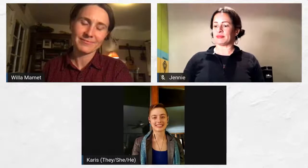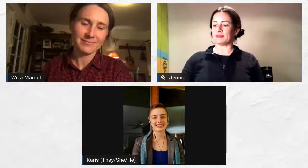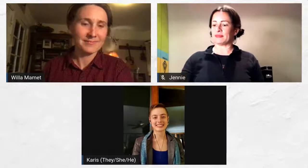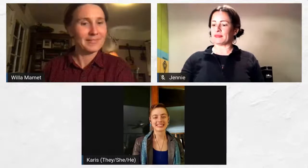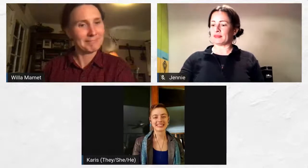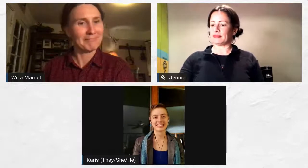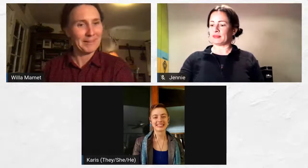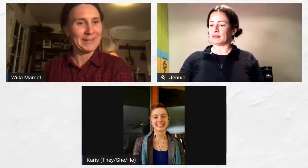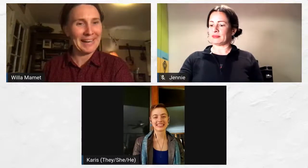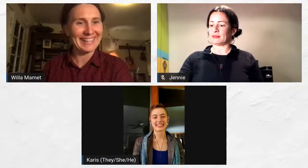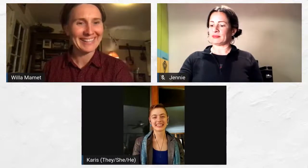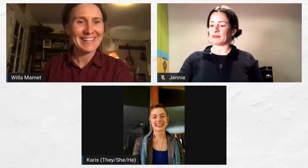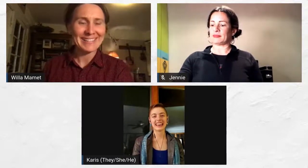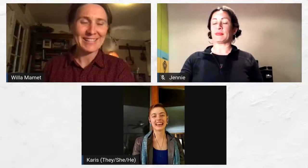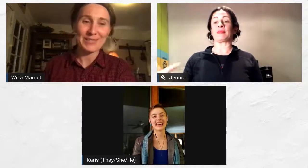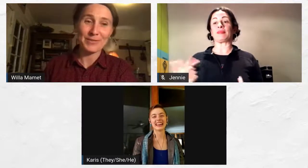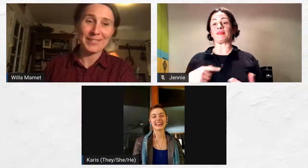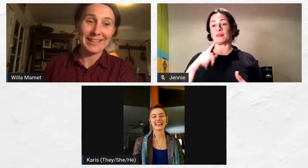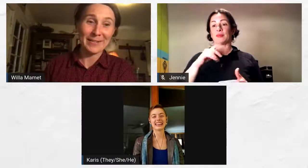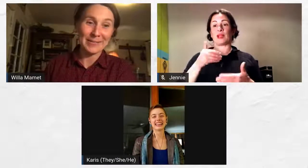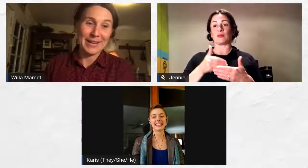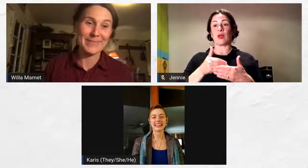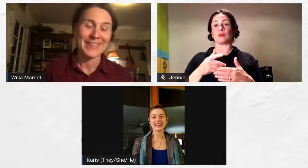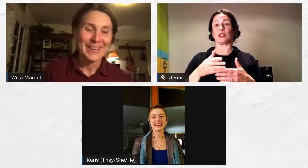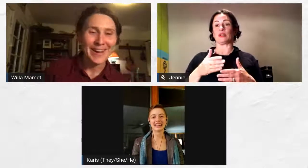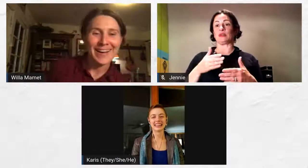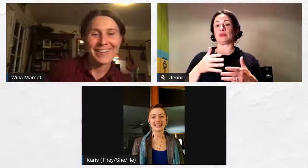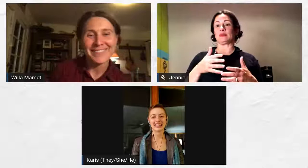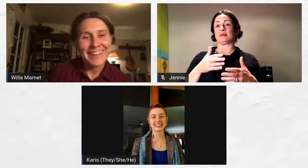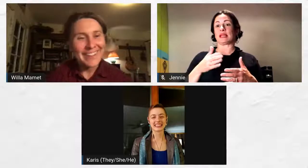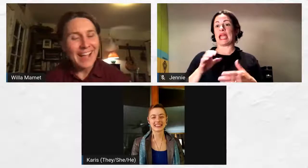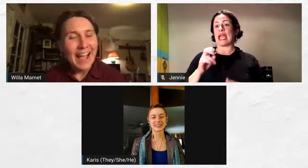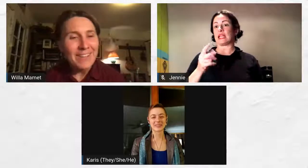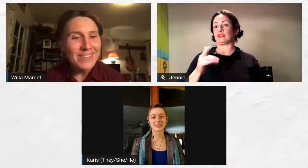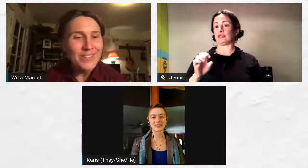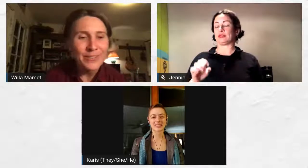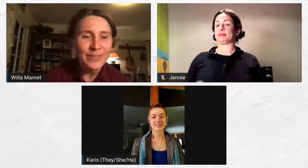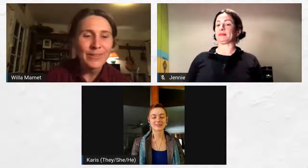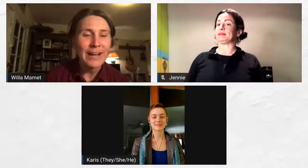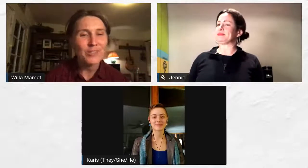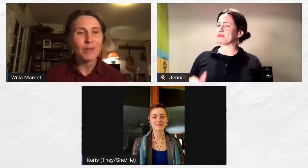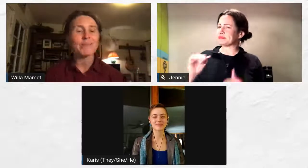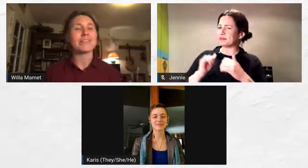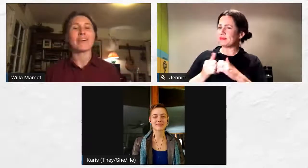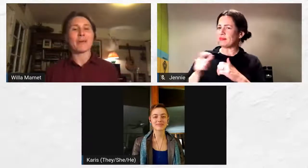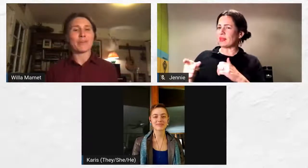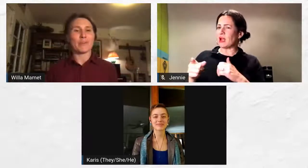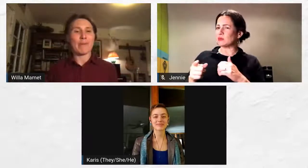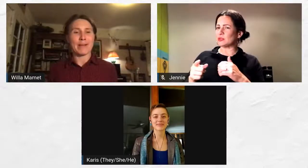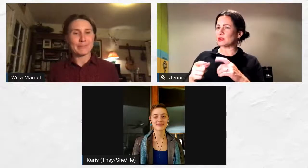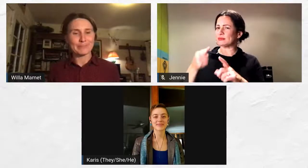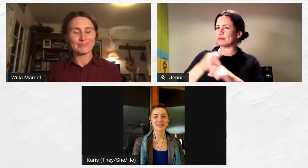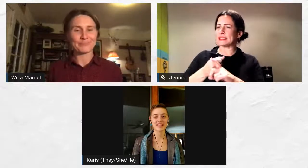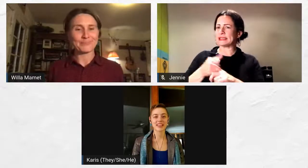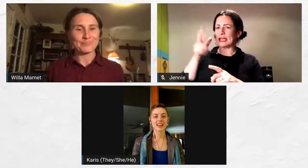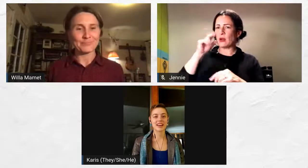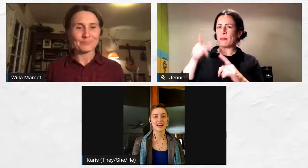Minnesota. Okay. Sounds time. Yeah. How'd you come to hear about the open